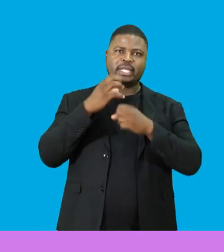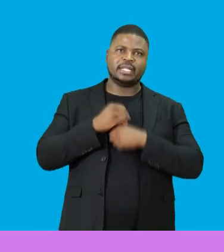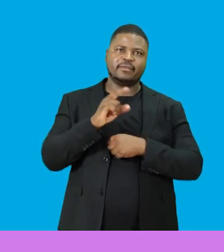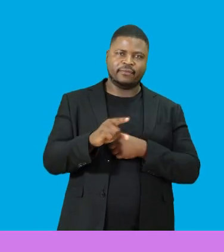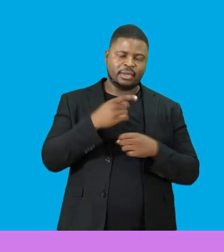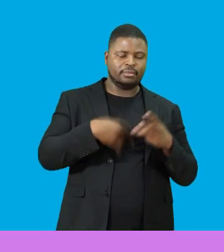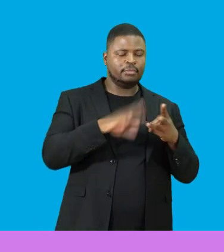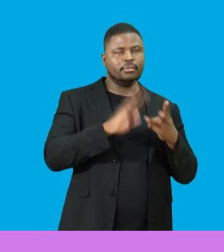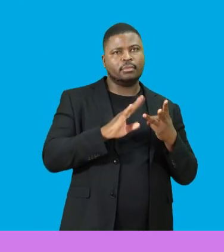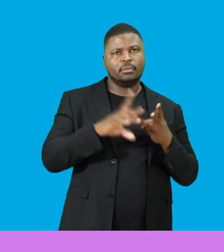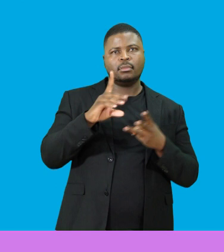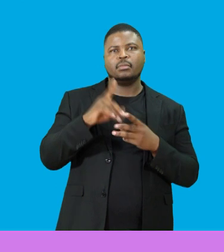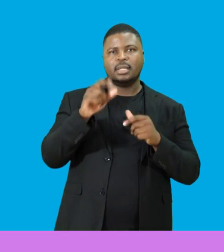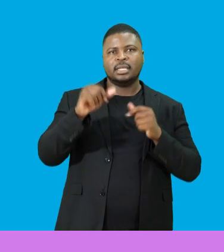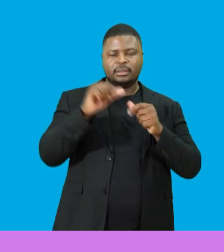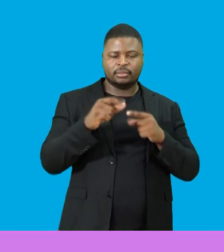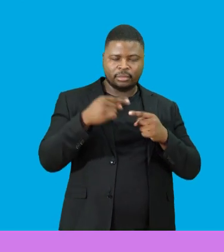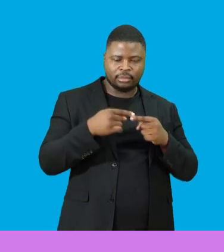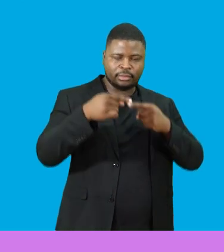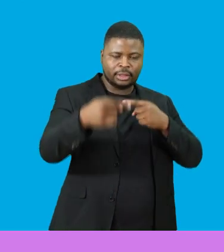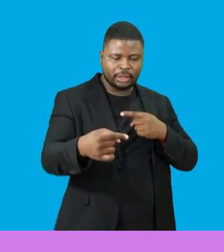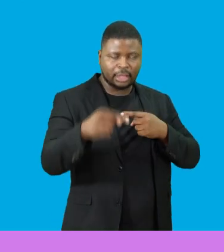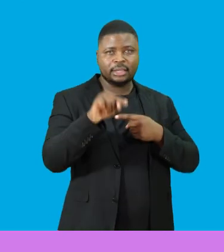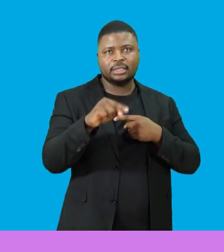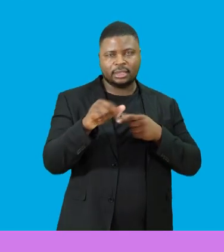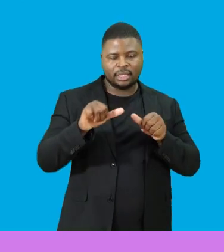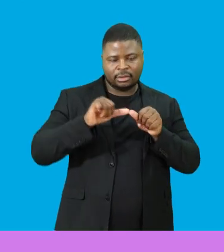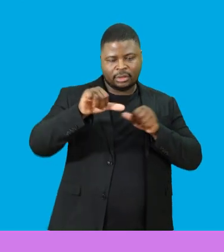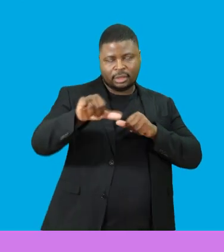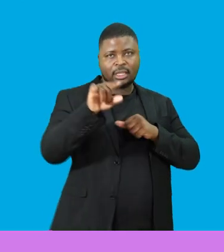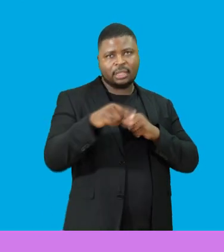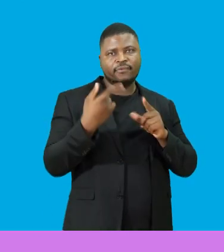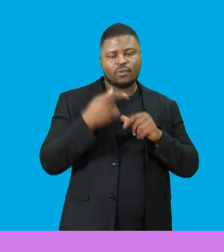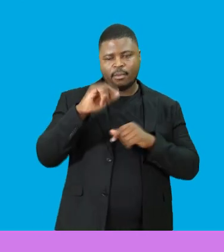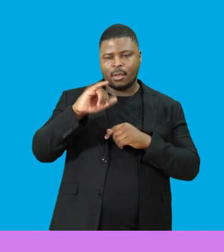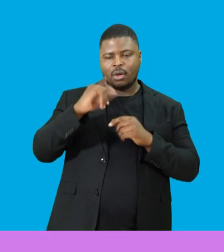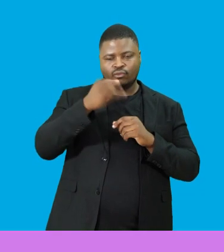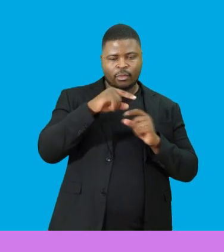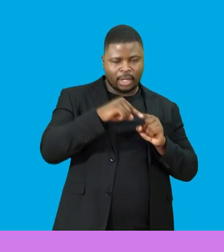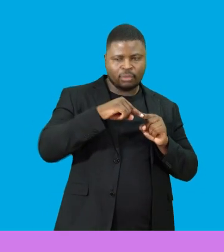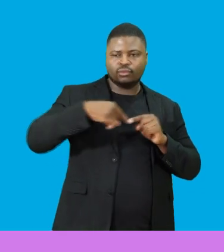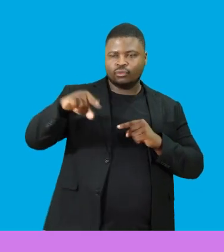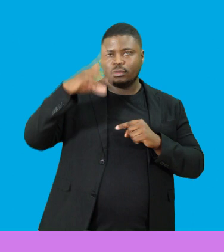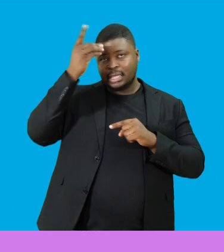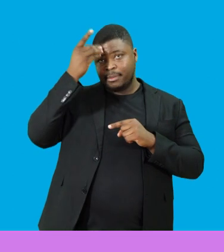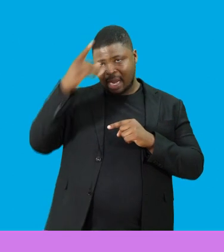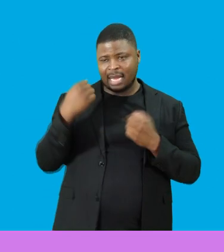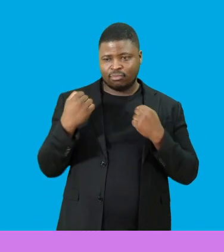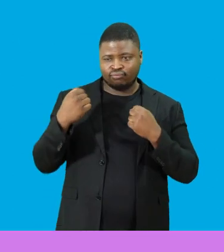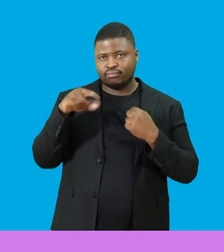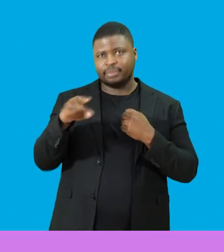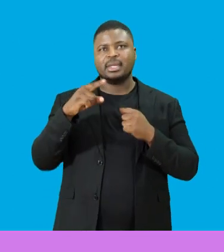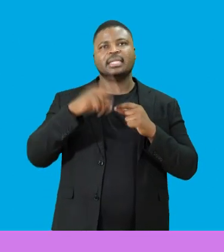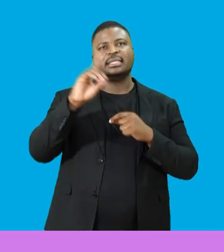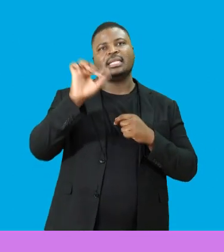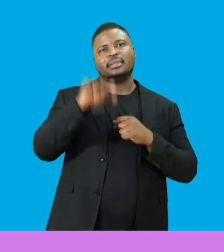Distance, the physical length between 2 points. For an example, the distance between Johannesburg and Durban. An odometer,